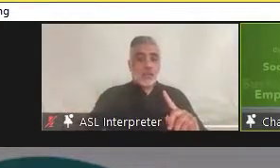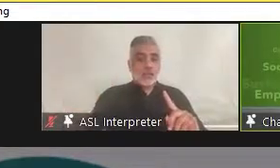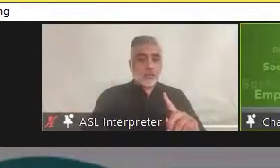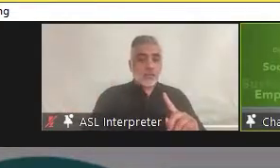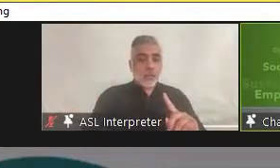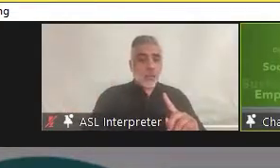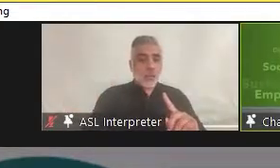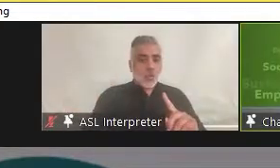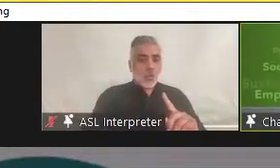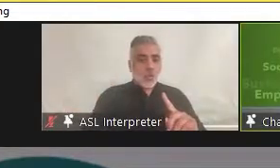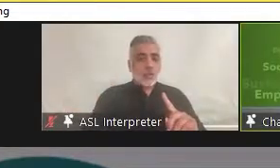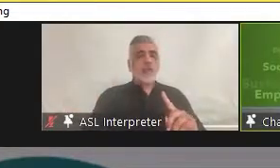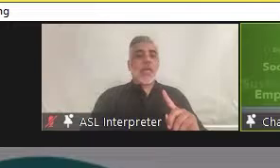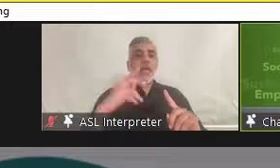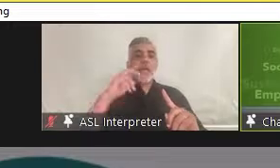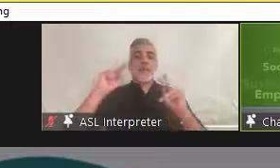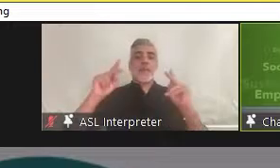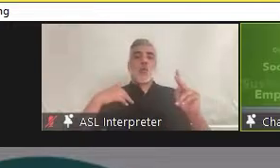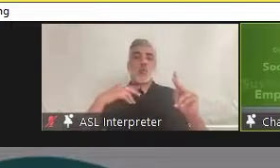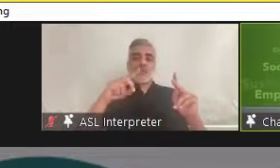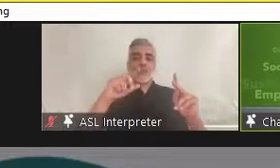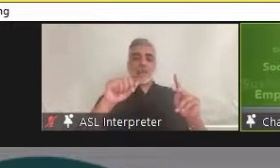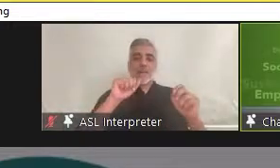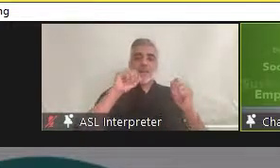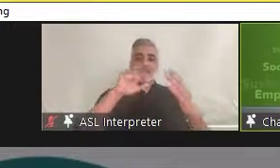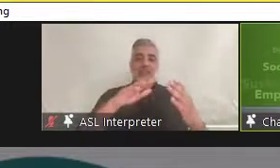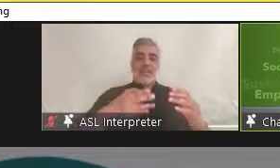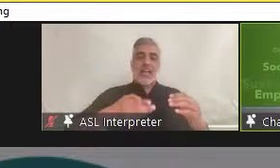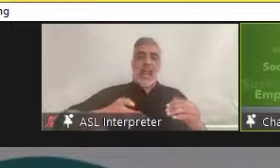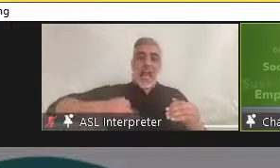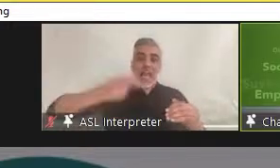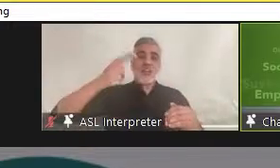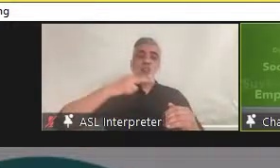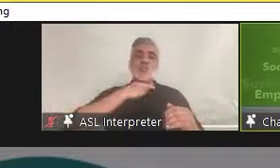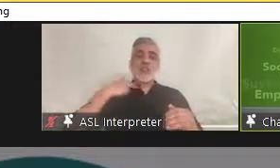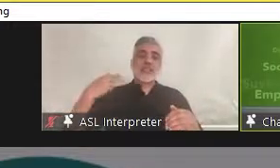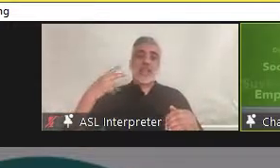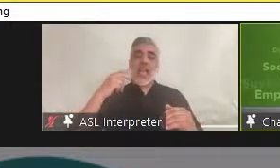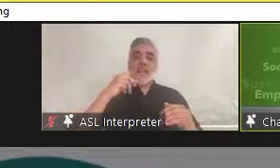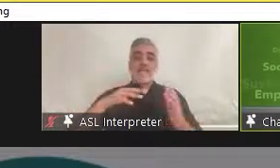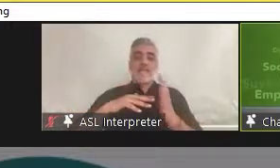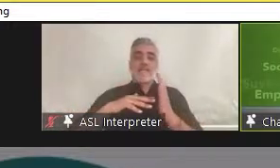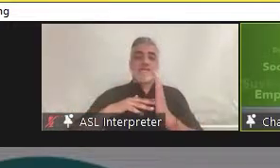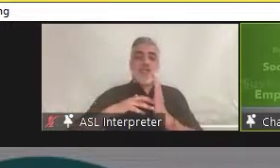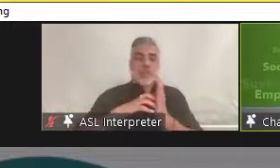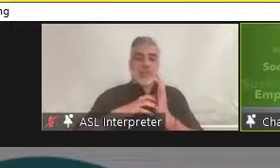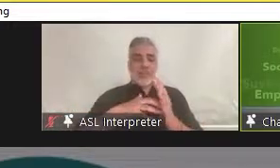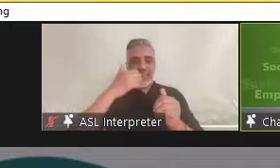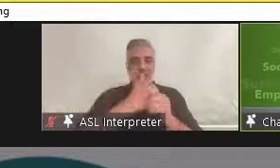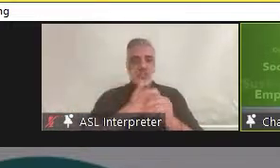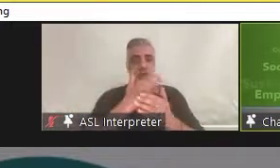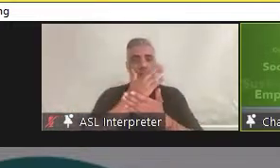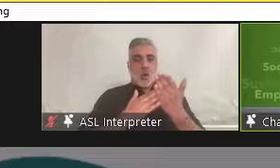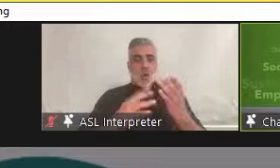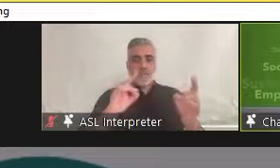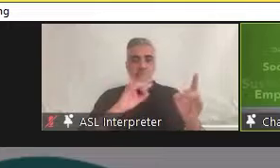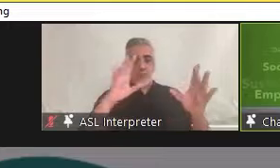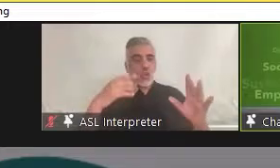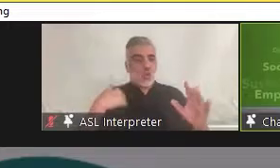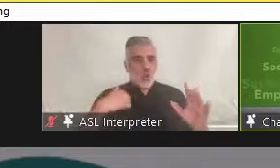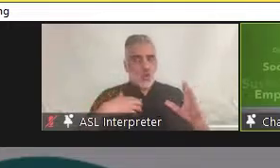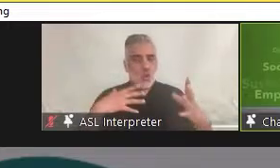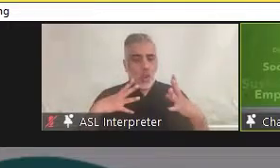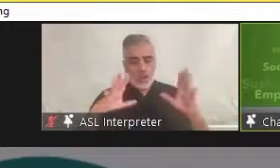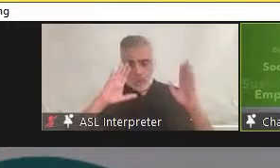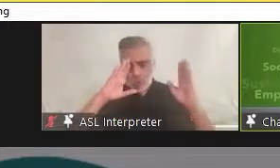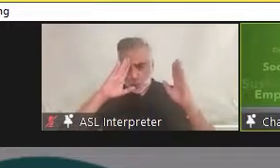State Parties, that persons with disabilities face heightened risk and vulnerability at each stage of disaster. And so we don't want to lose sight